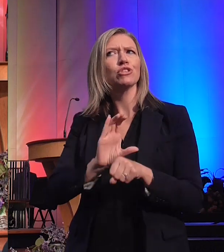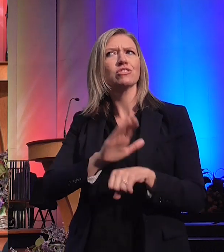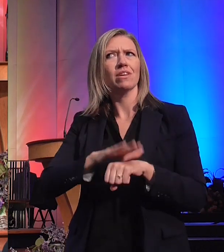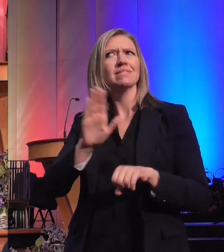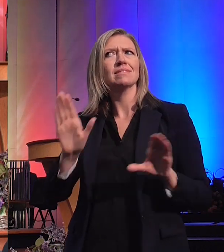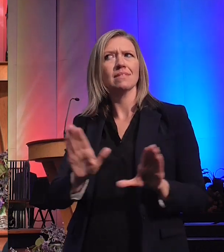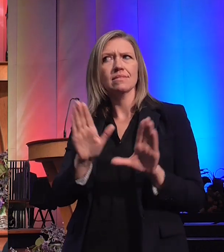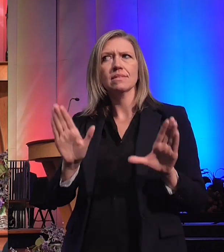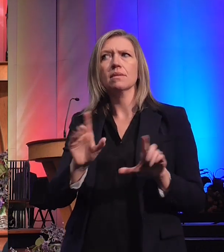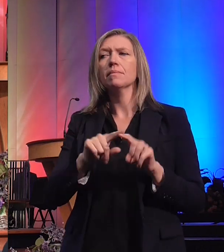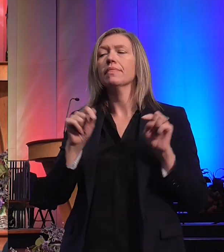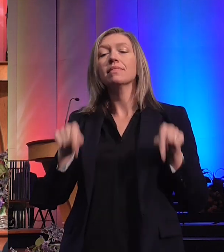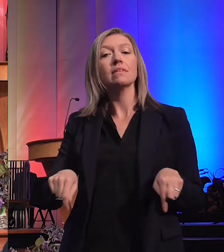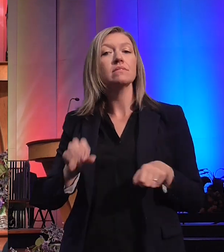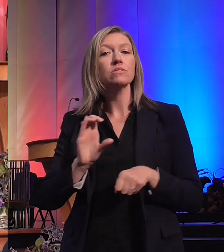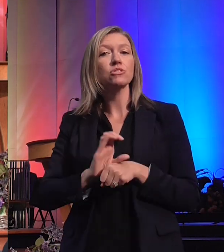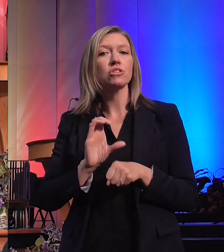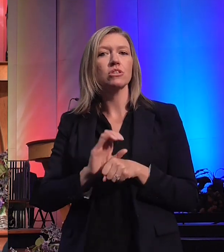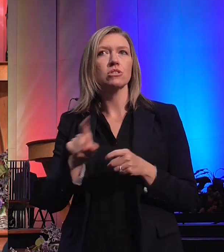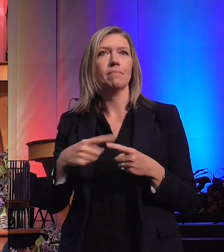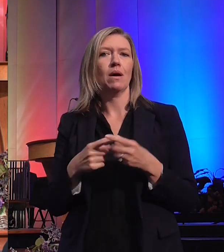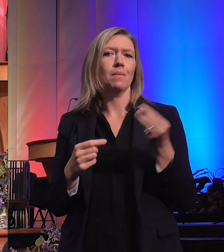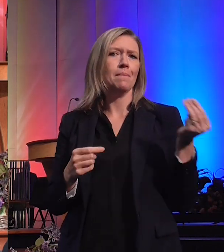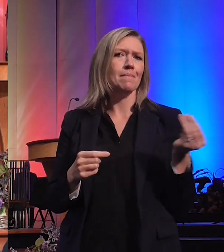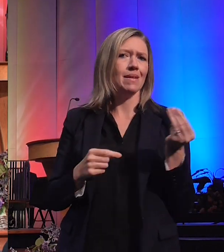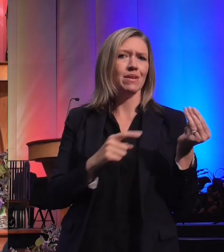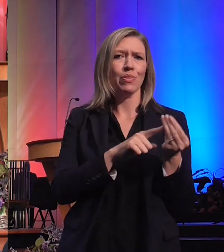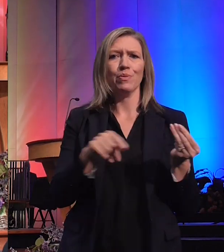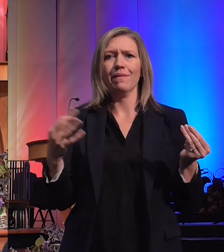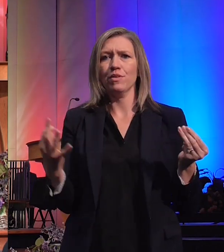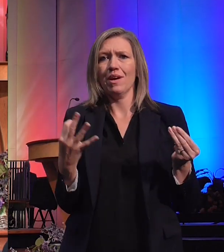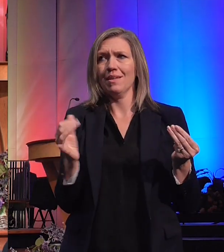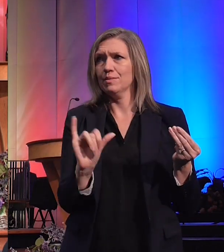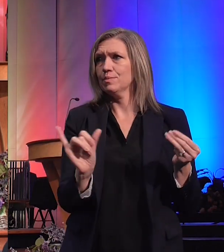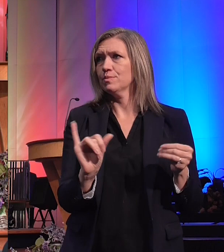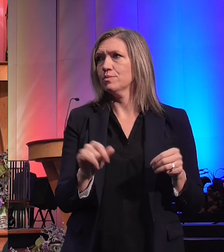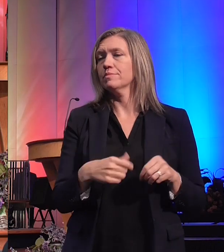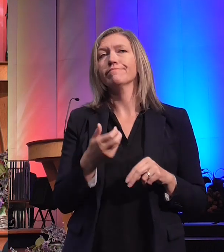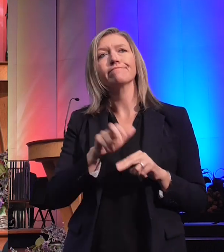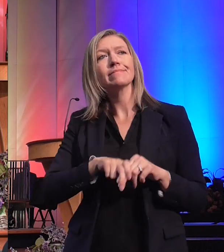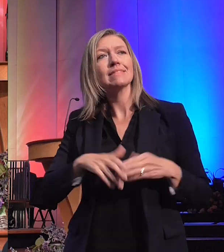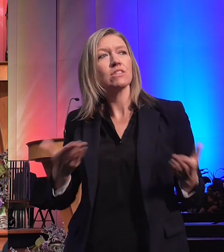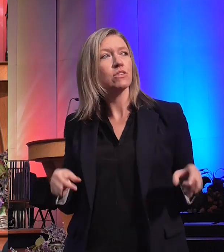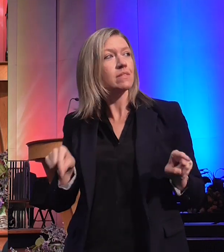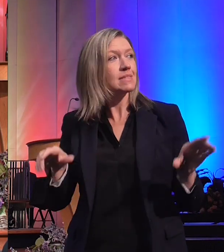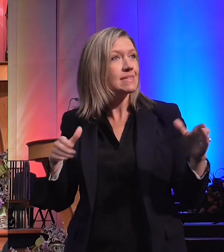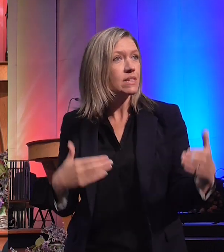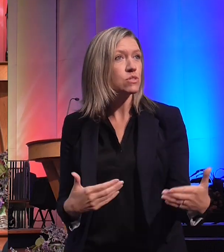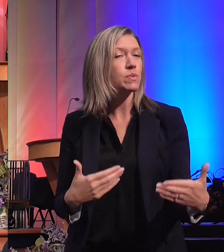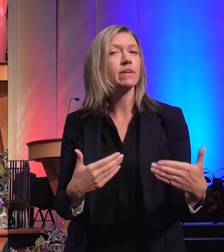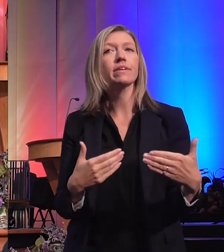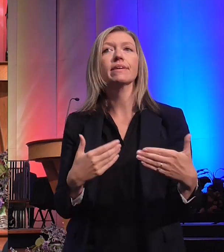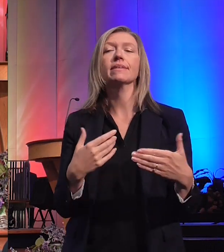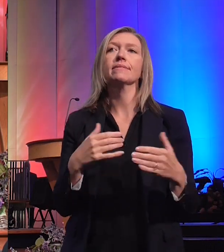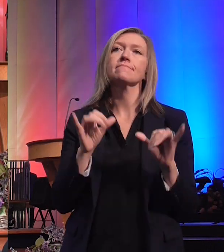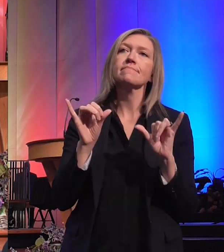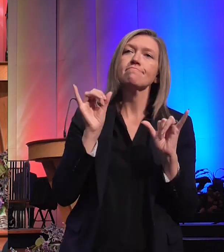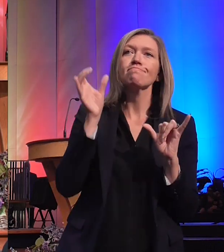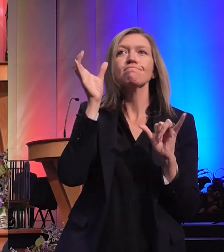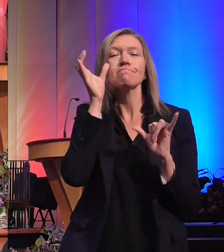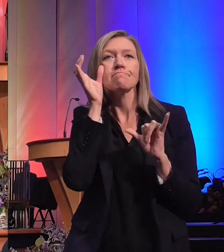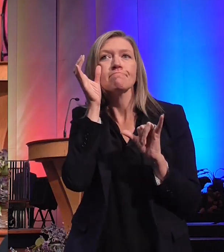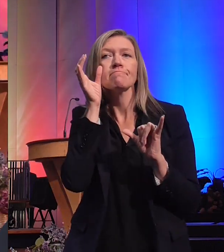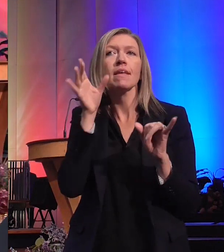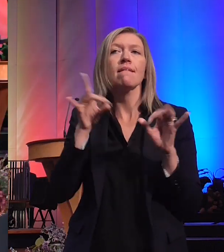High Church is just as much about the Monday through Friday. You know, we sit here in this sanctuary and we take the gems and the jewels that